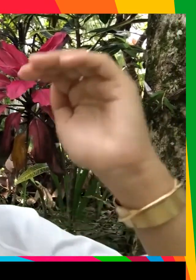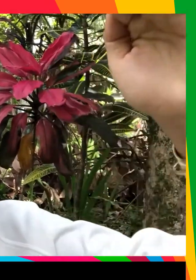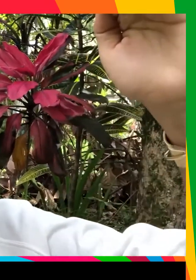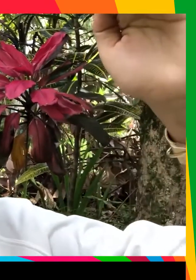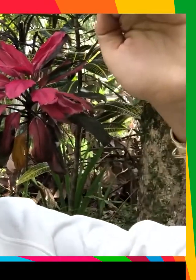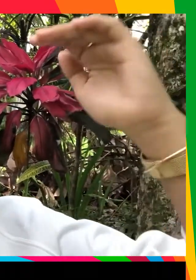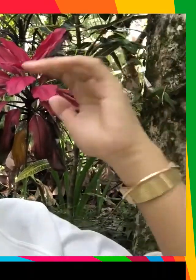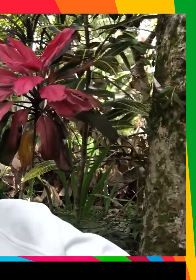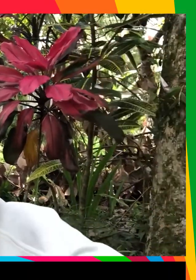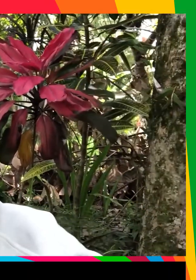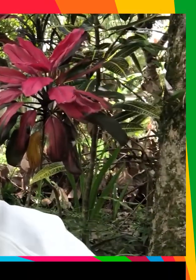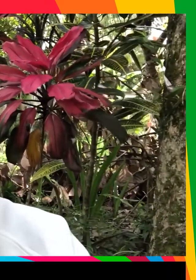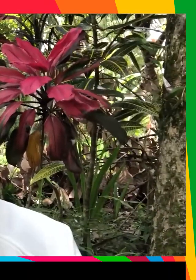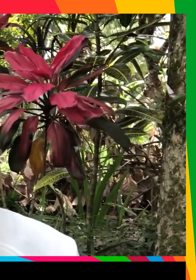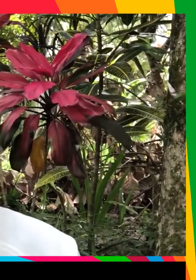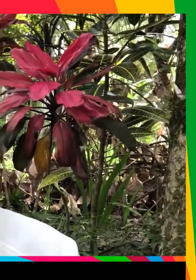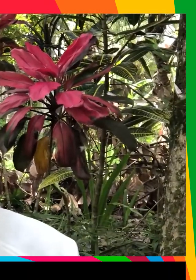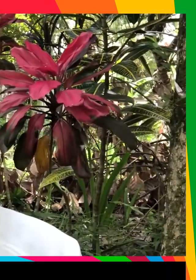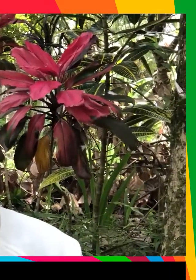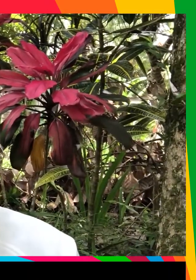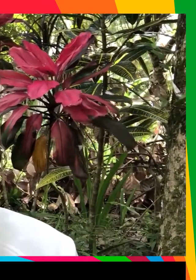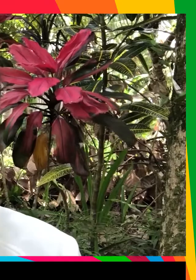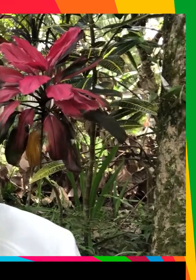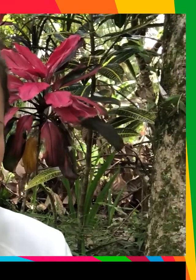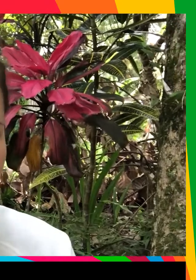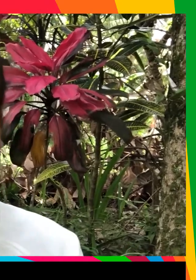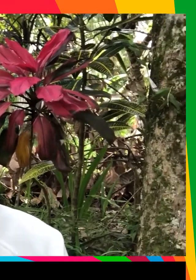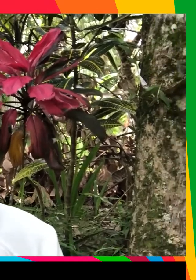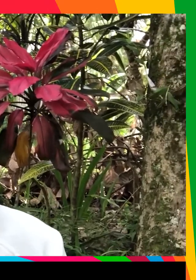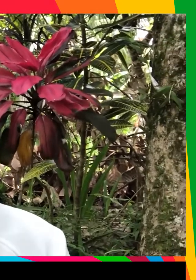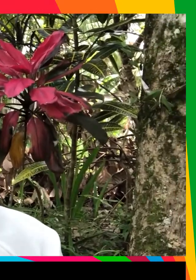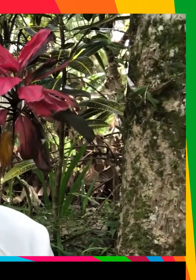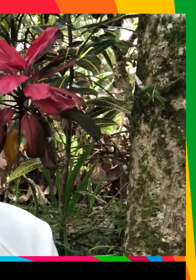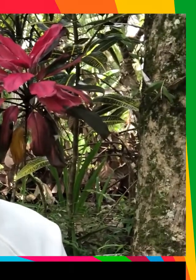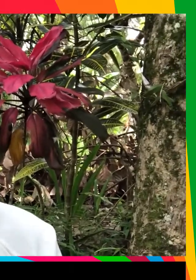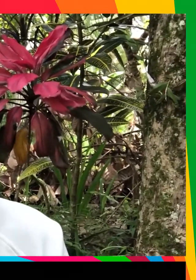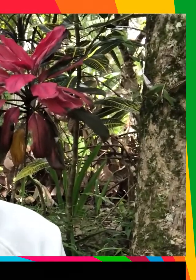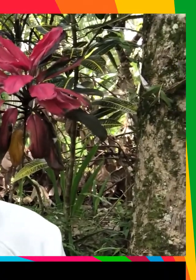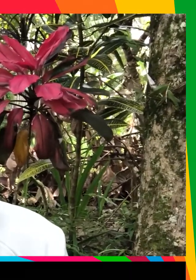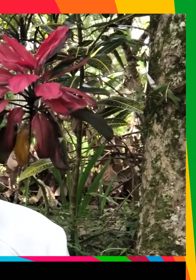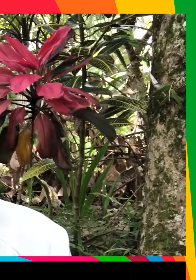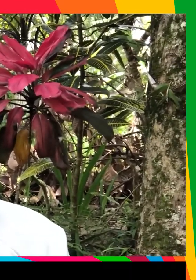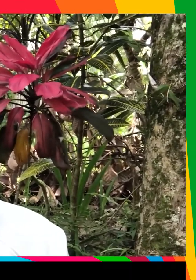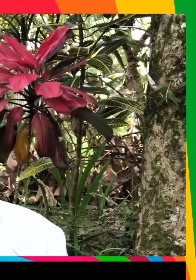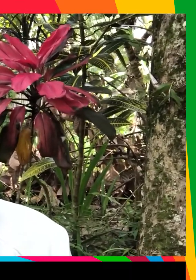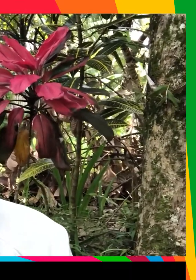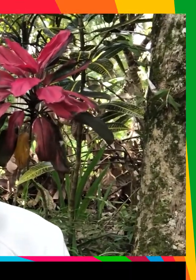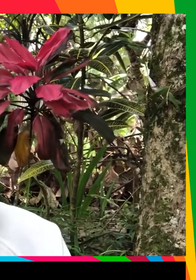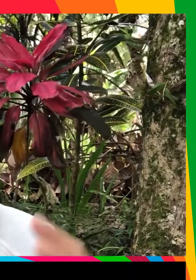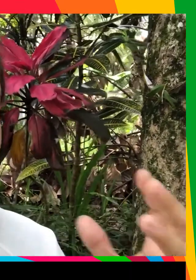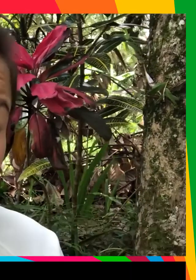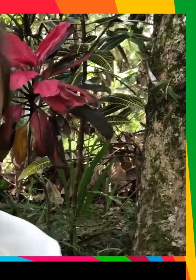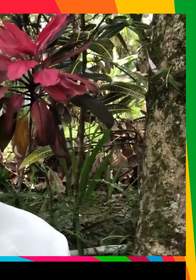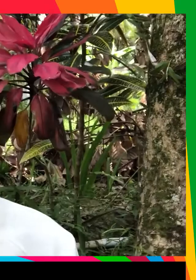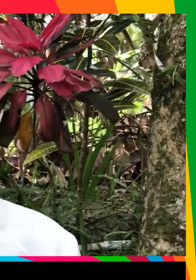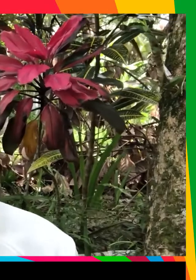of the community to be able to create change. We know, certainly, that change doesn't happen overnight, but it will